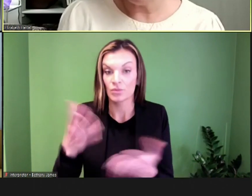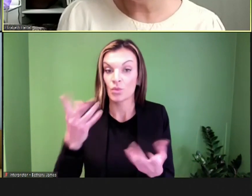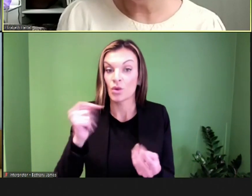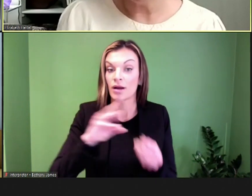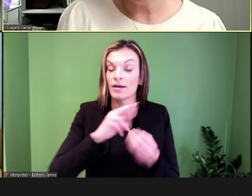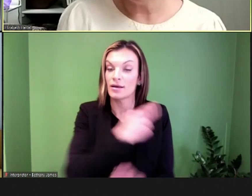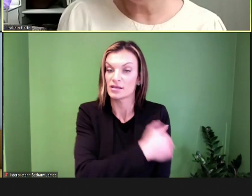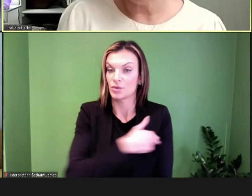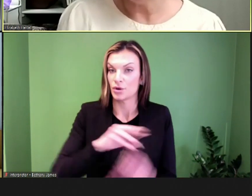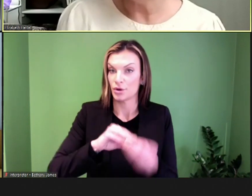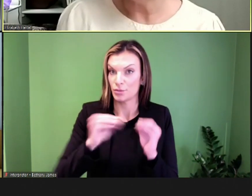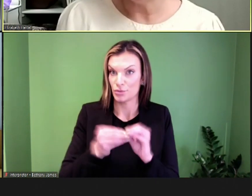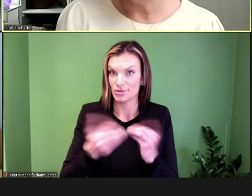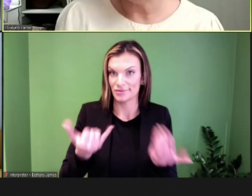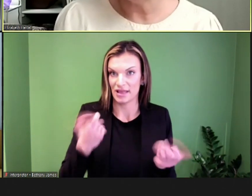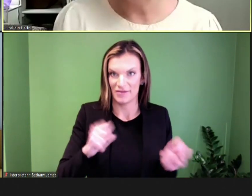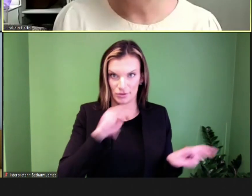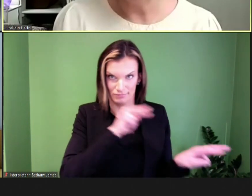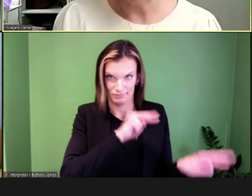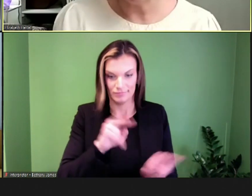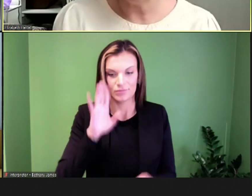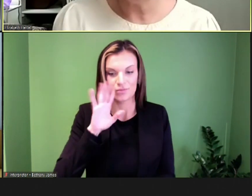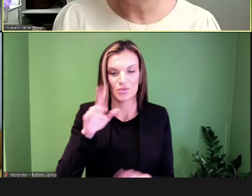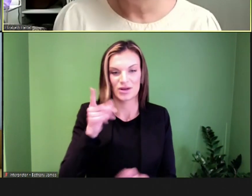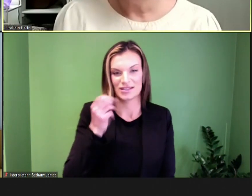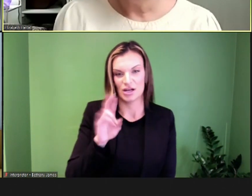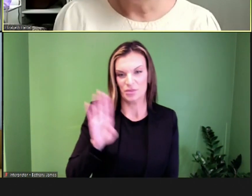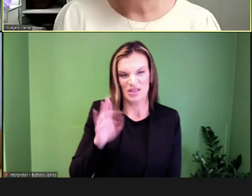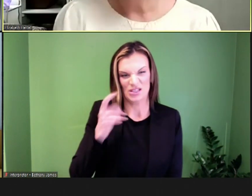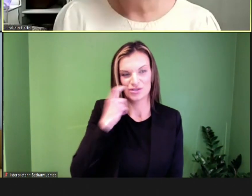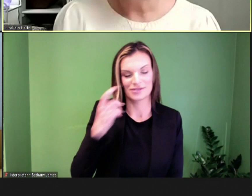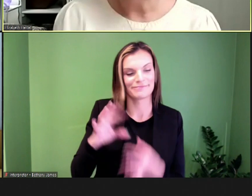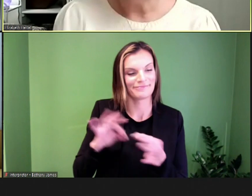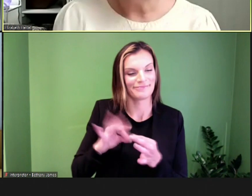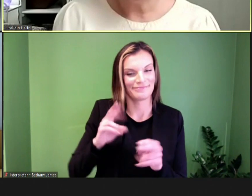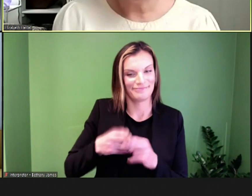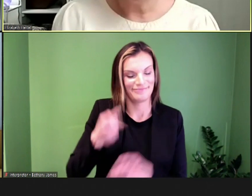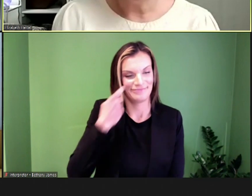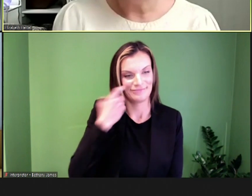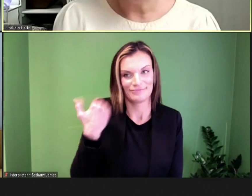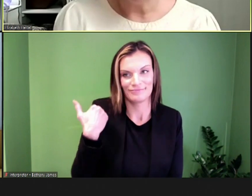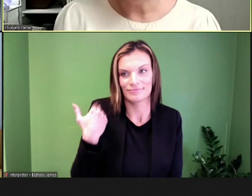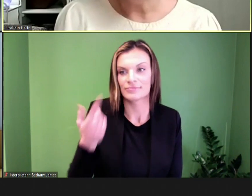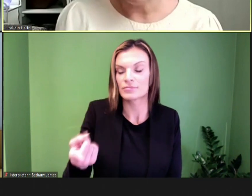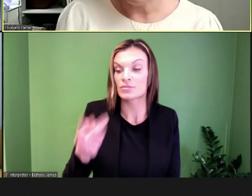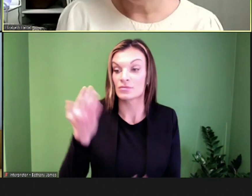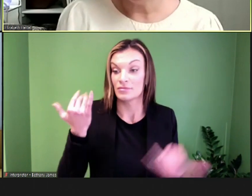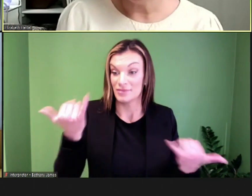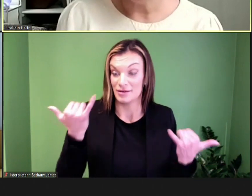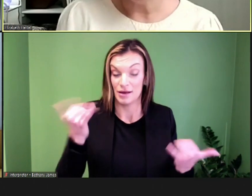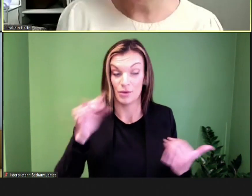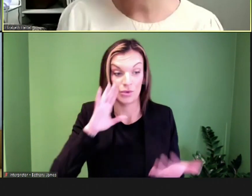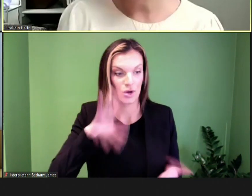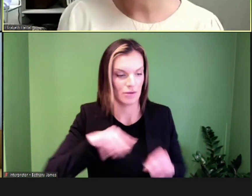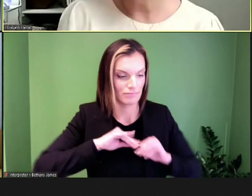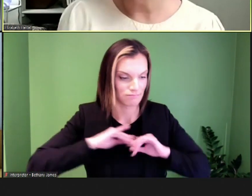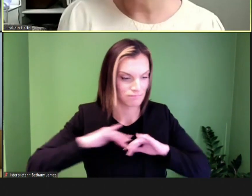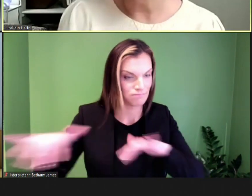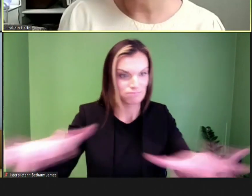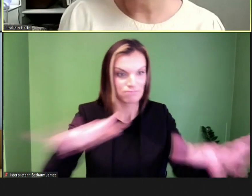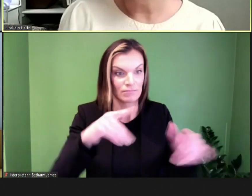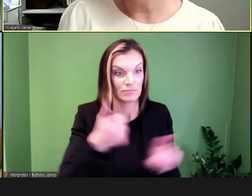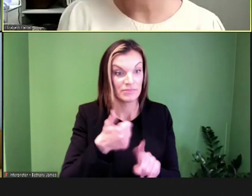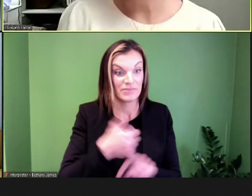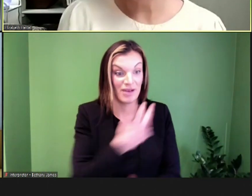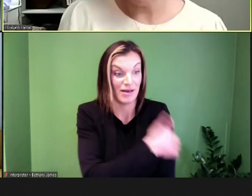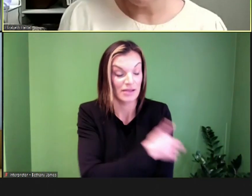hospitalizations, especially given, as Dr. Bagdasarian mentioned, that we are already at a point in time where our hospitals are